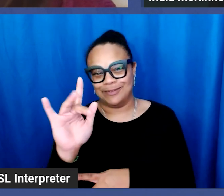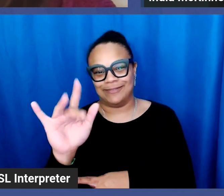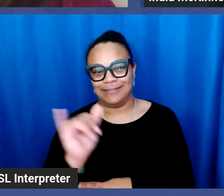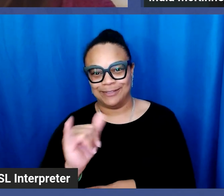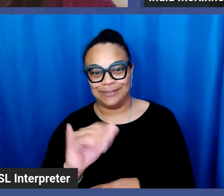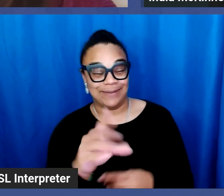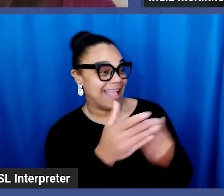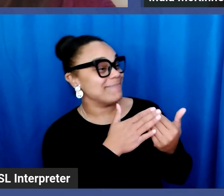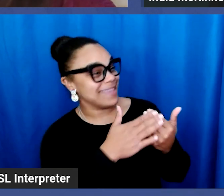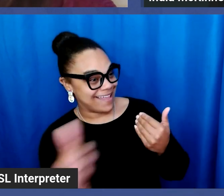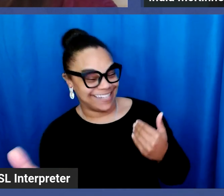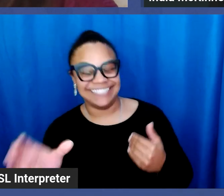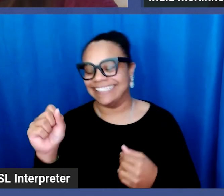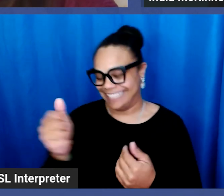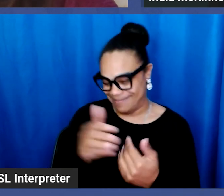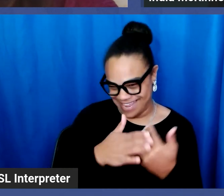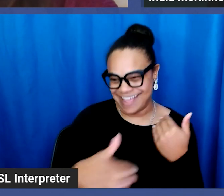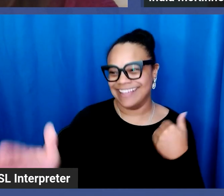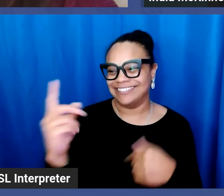and beyond.